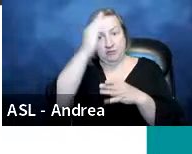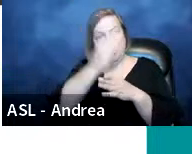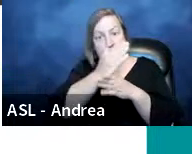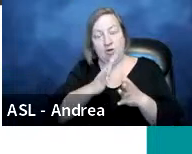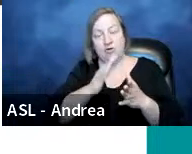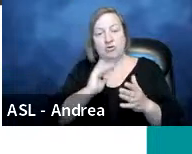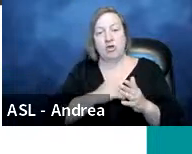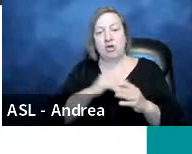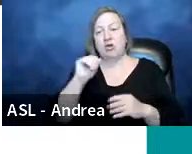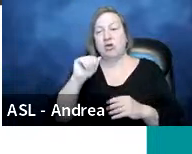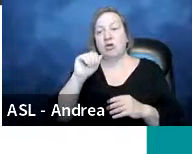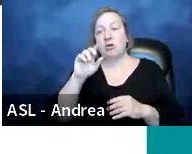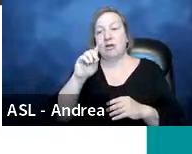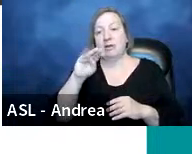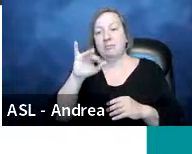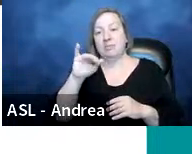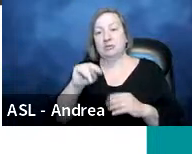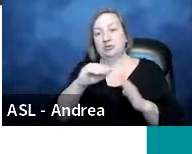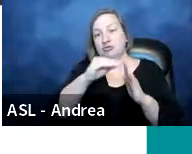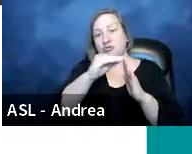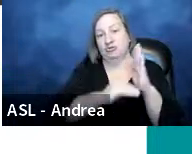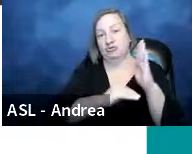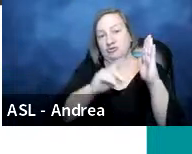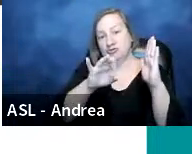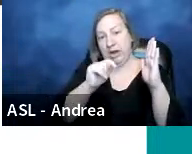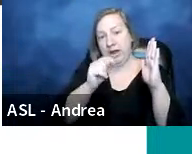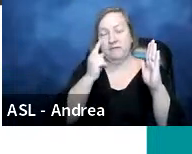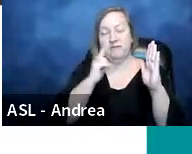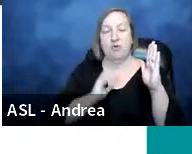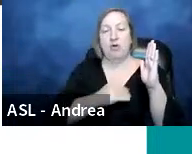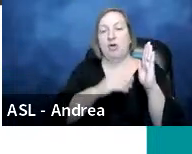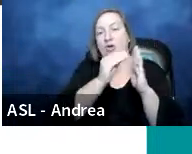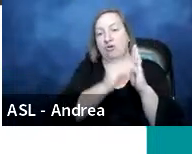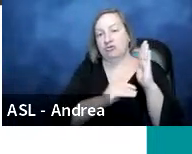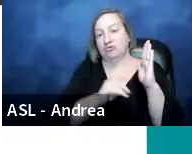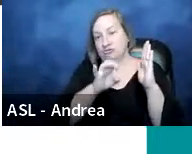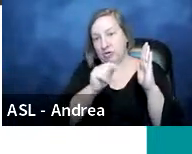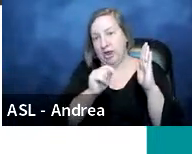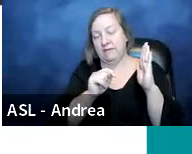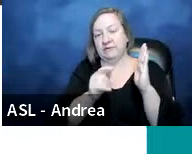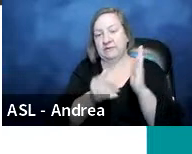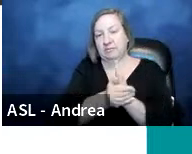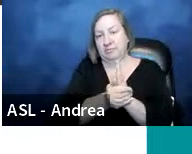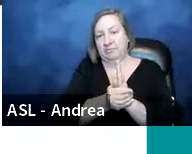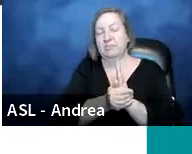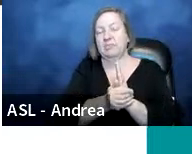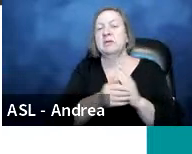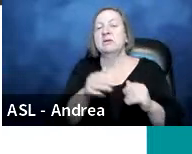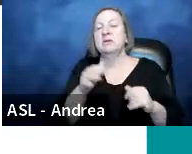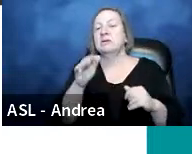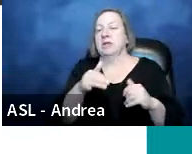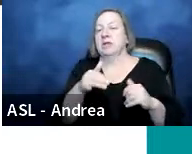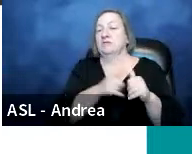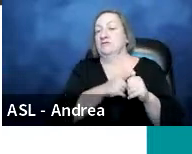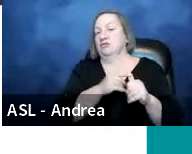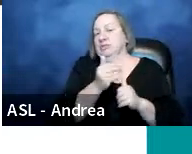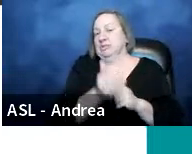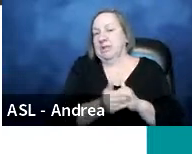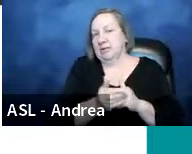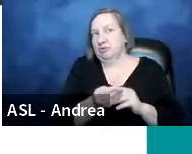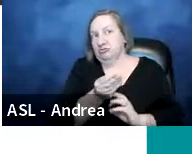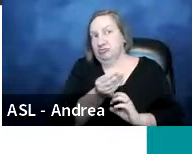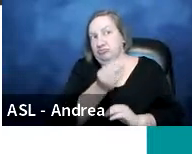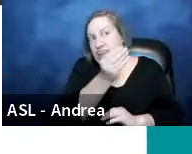of our draft supplemental. That is the first step to getting that draft out later this year by getting our